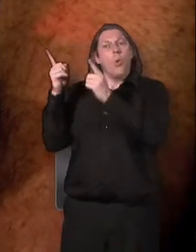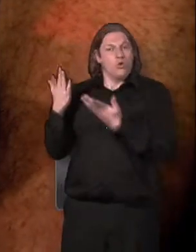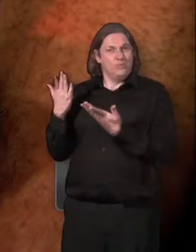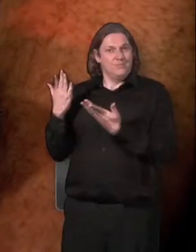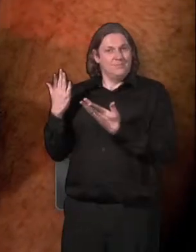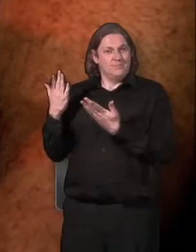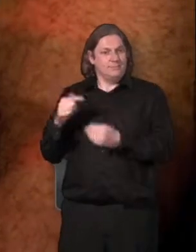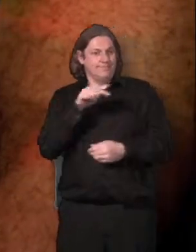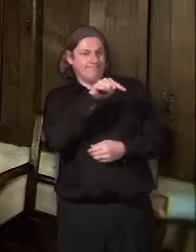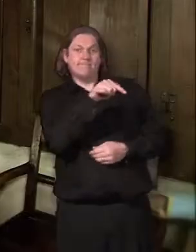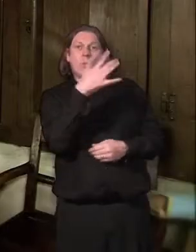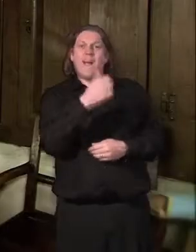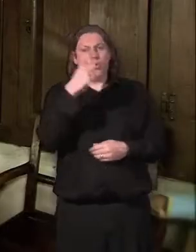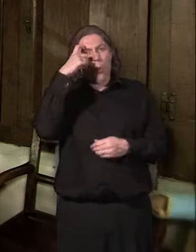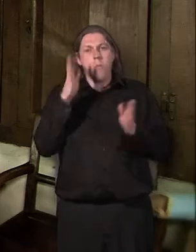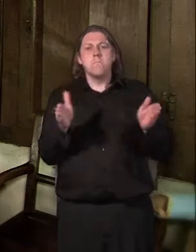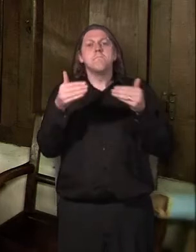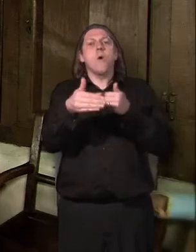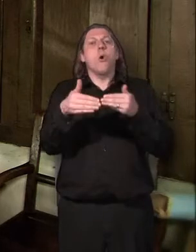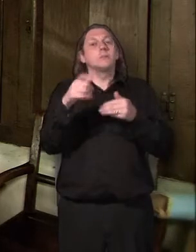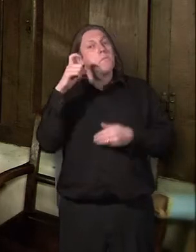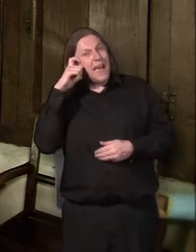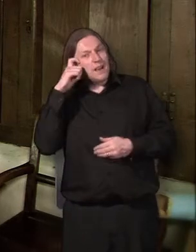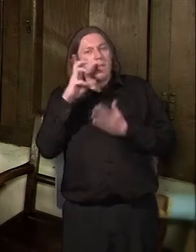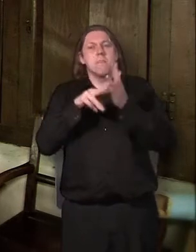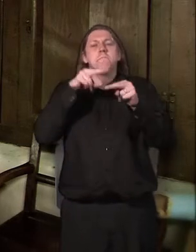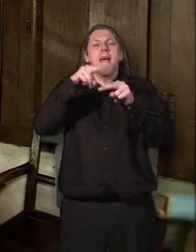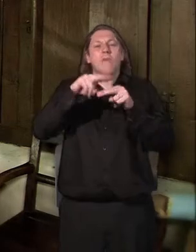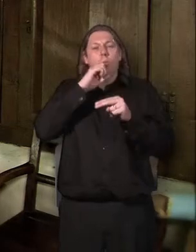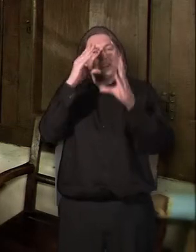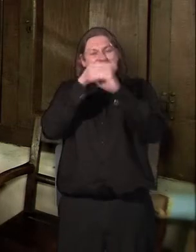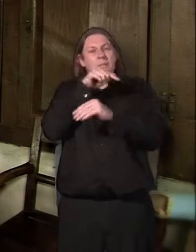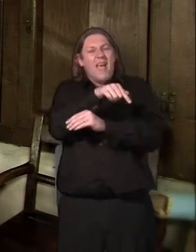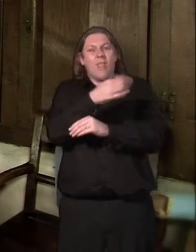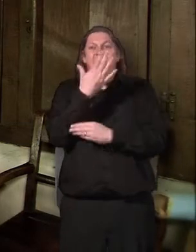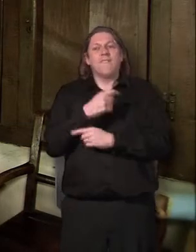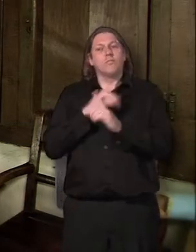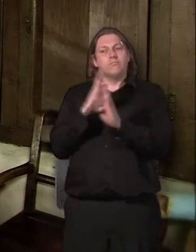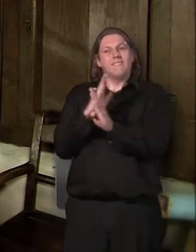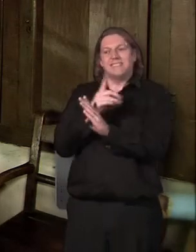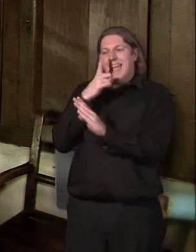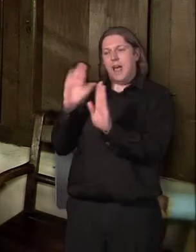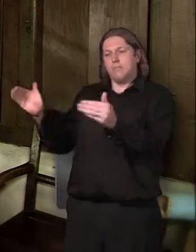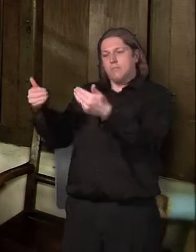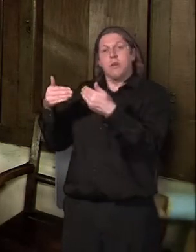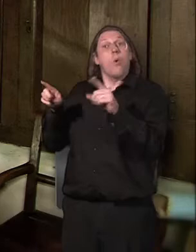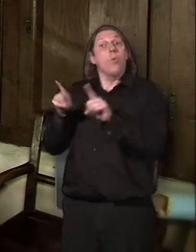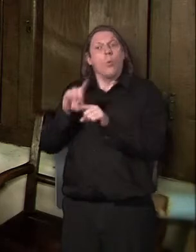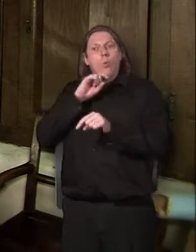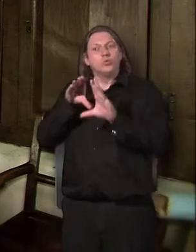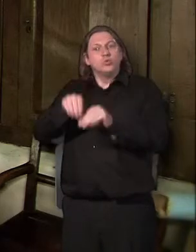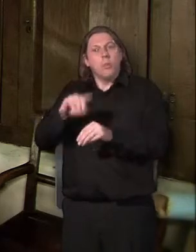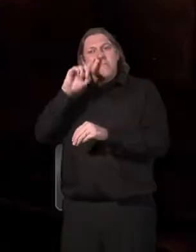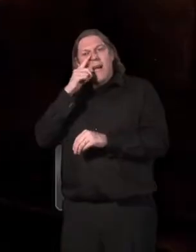In the far corner we have a box bed. That's where the parents would sleep. Privacy from the rest of the family, and also to keep the rats and mice